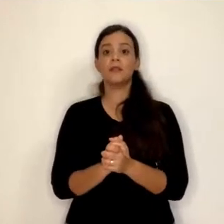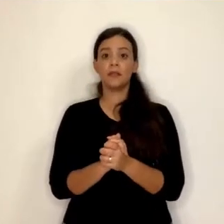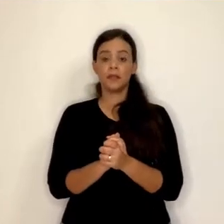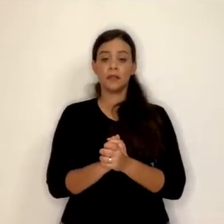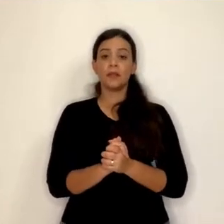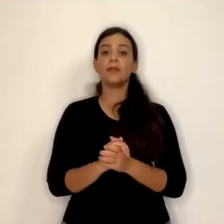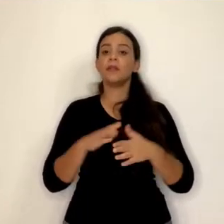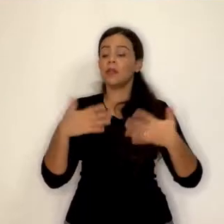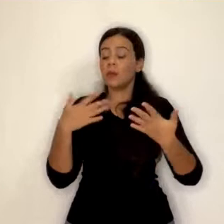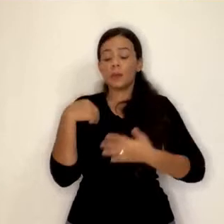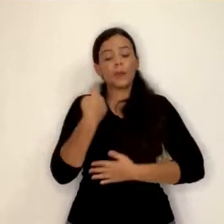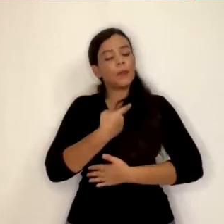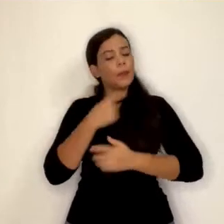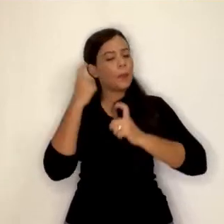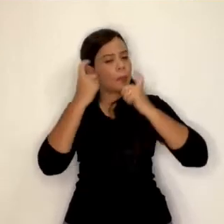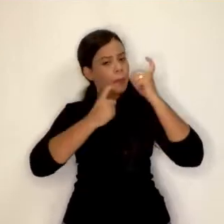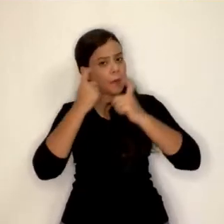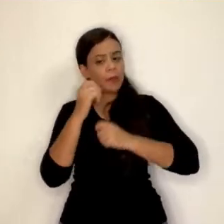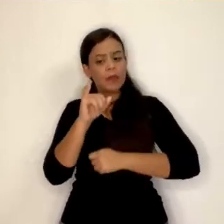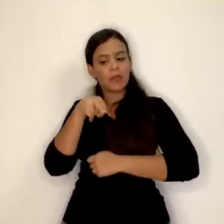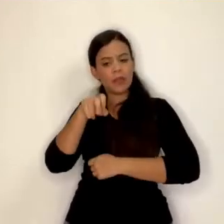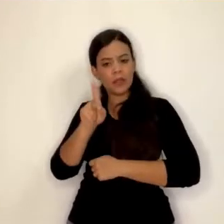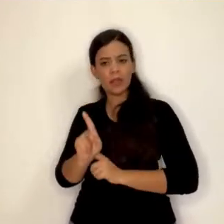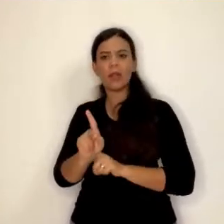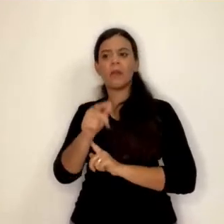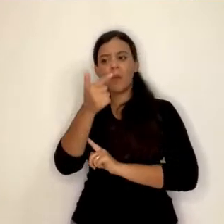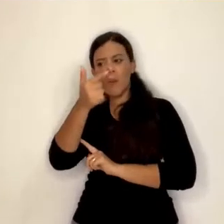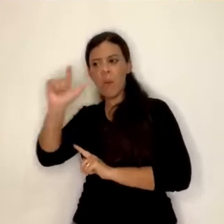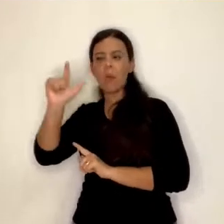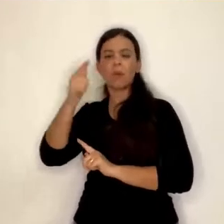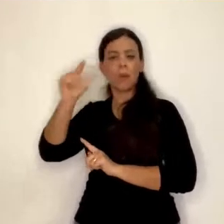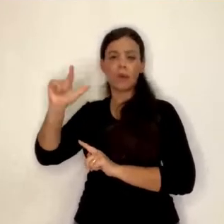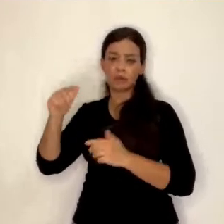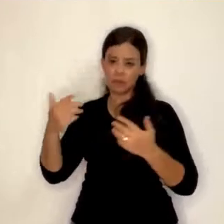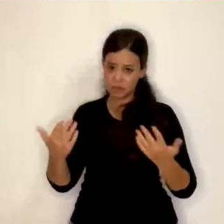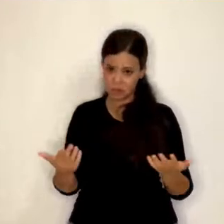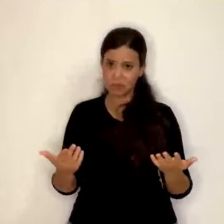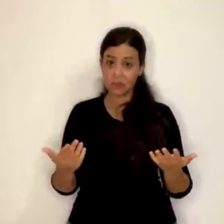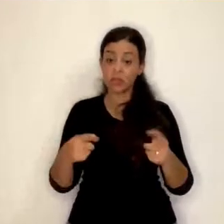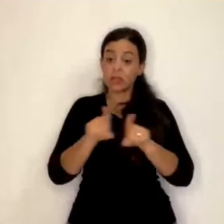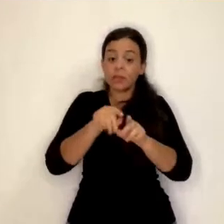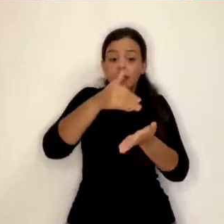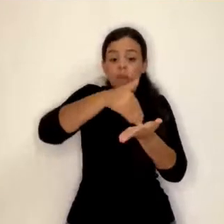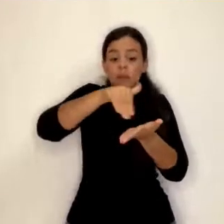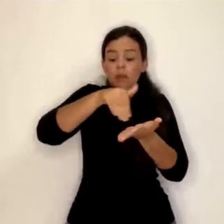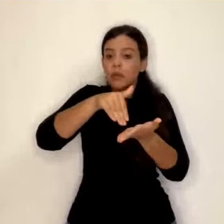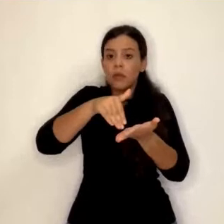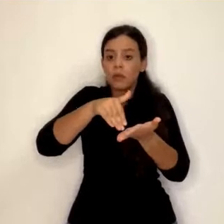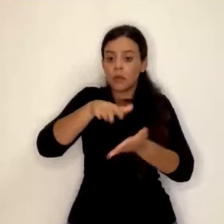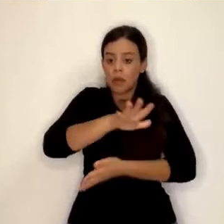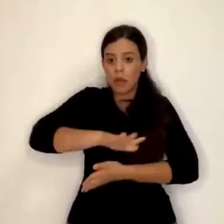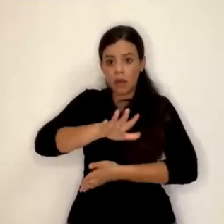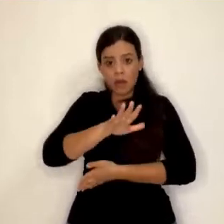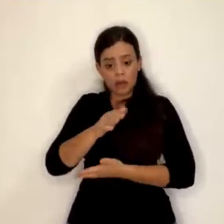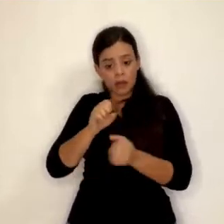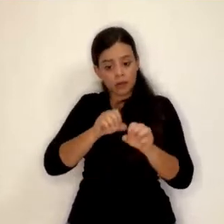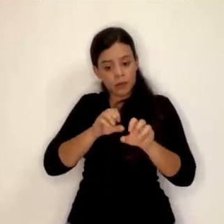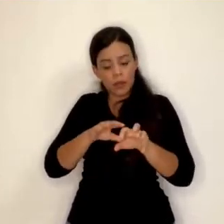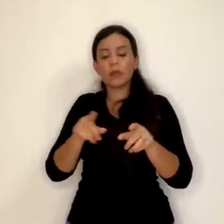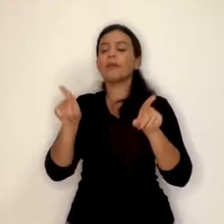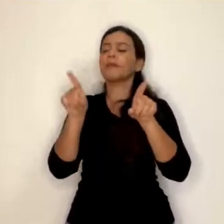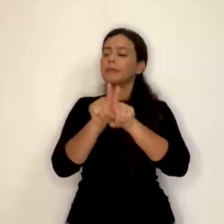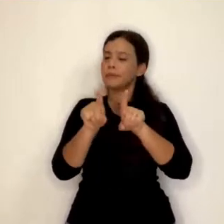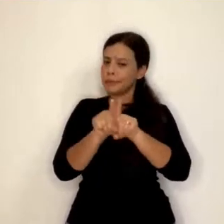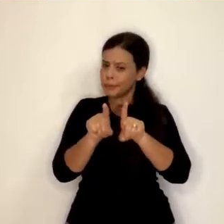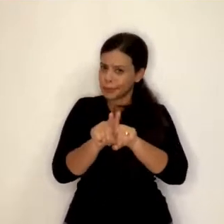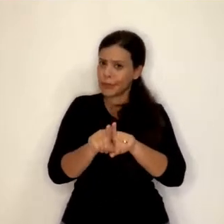what's happening at CAPES, INEPI, FUNDEPI, not to mention the secretariats in the Ministry